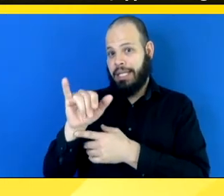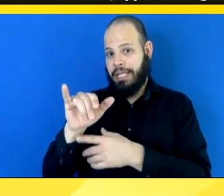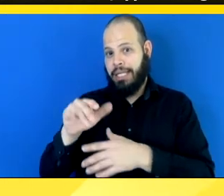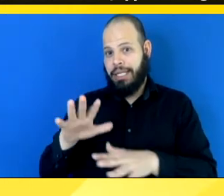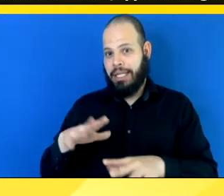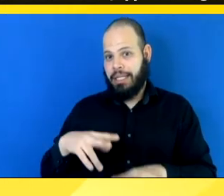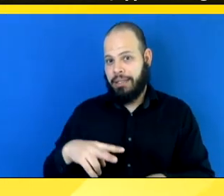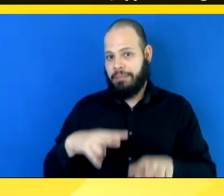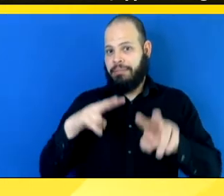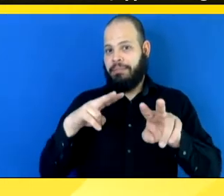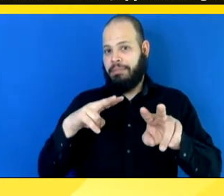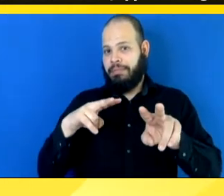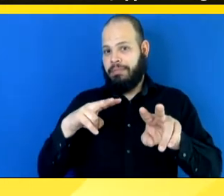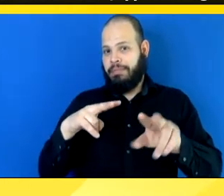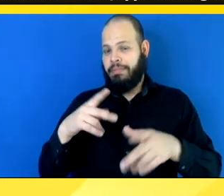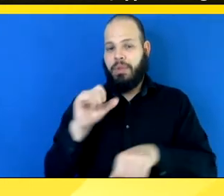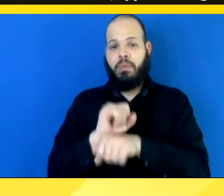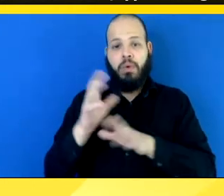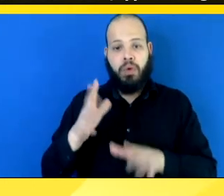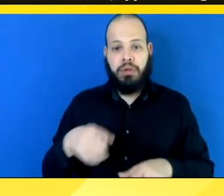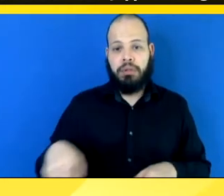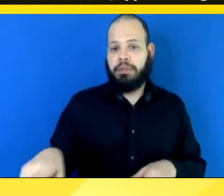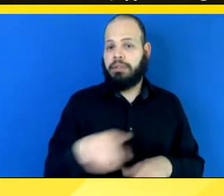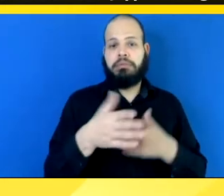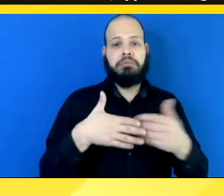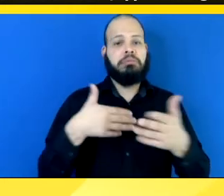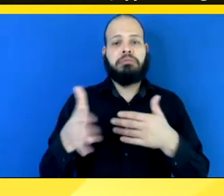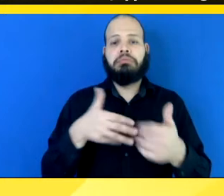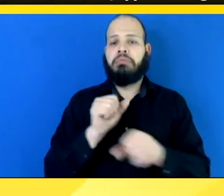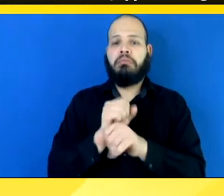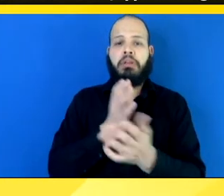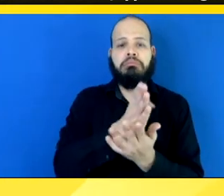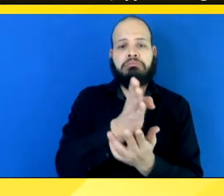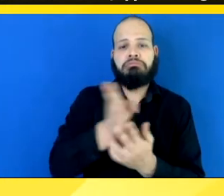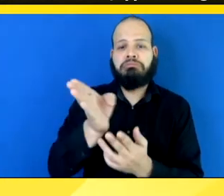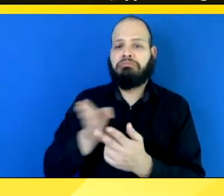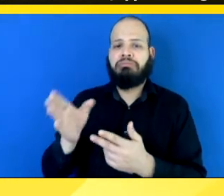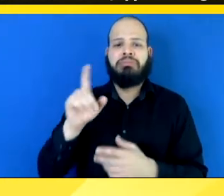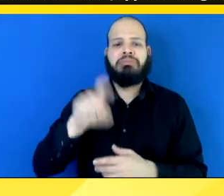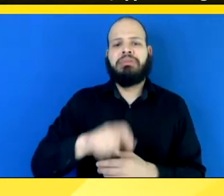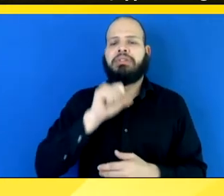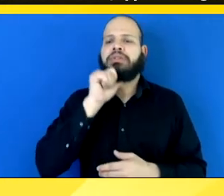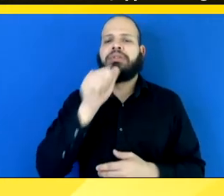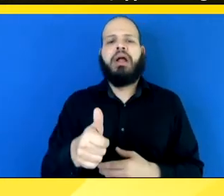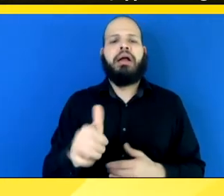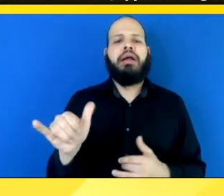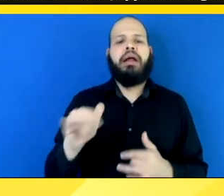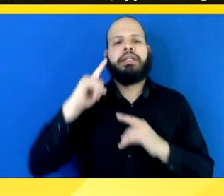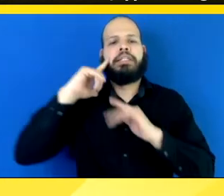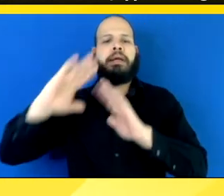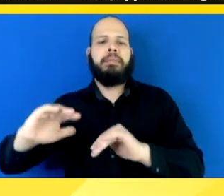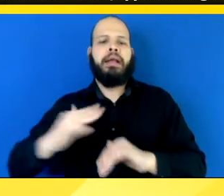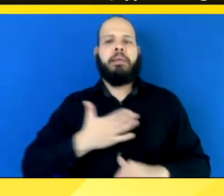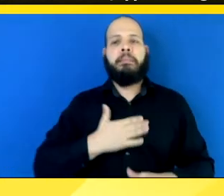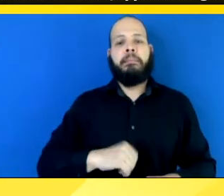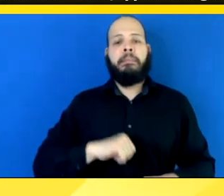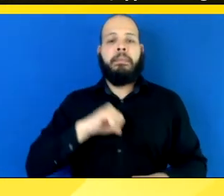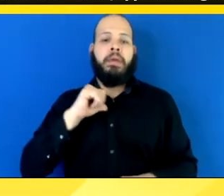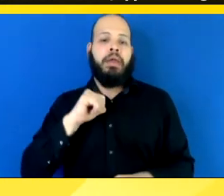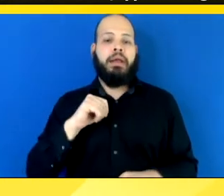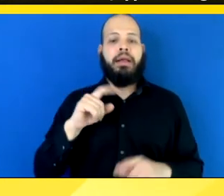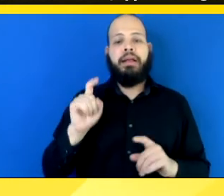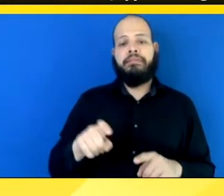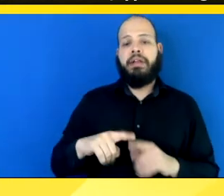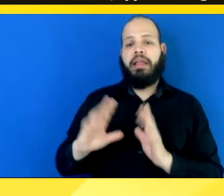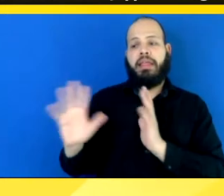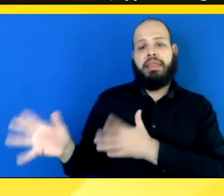to work in should not be expected to leave their dignity and respect at the plant door. Anytime you go to work, you don't